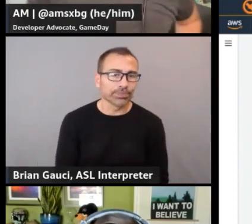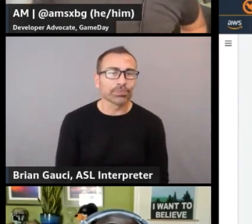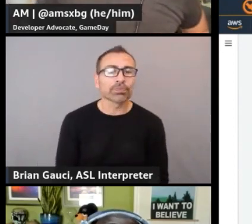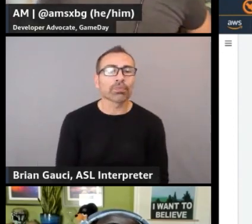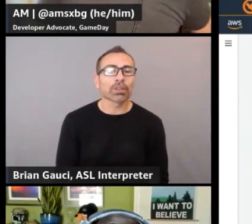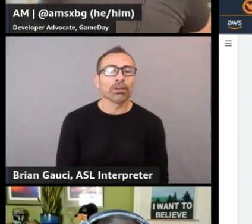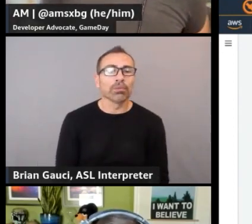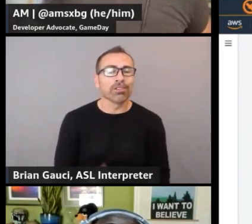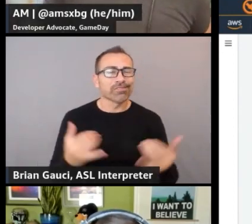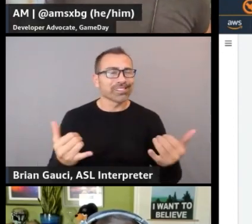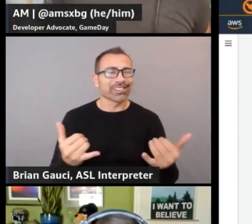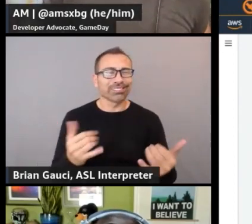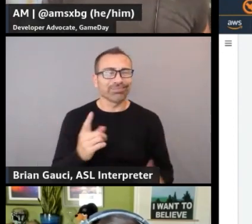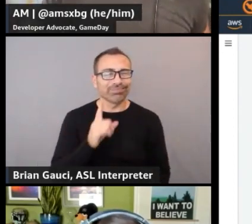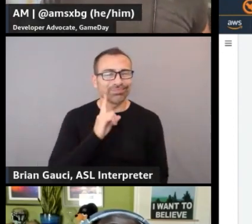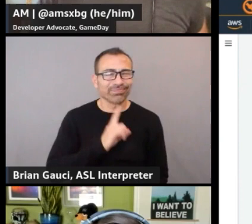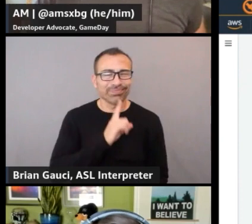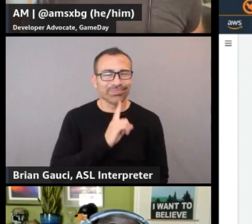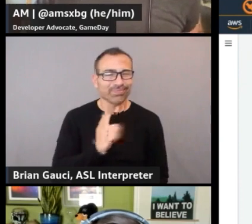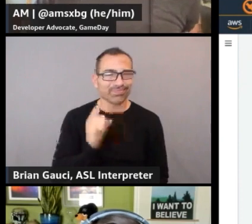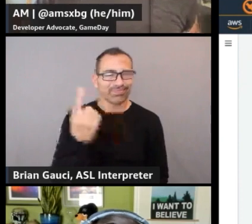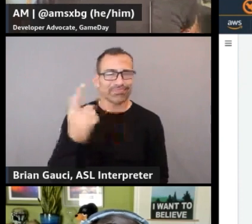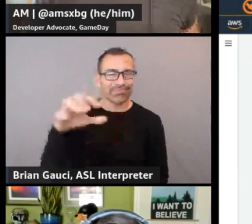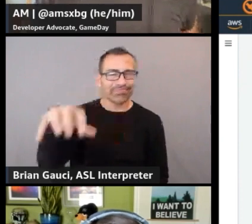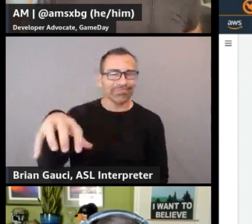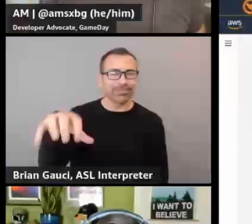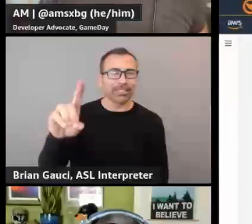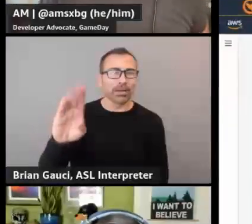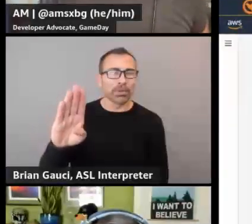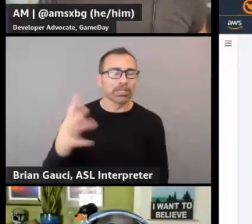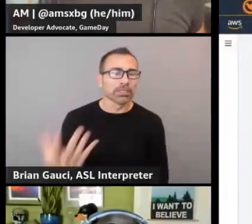single one here, so it's just a 1 node database.